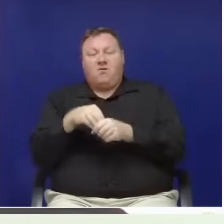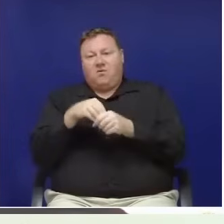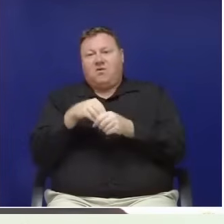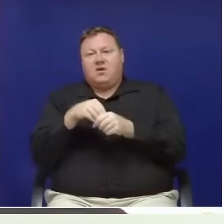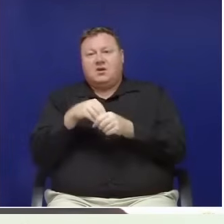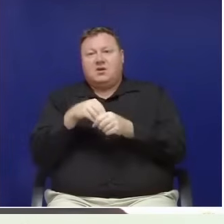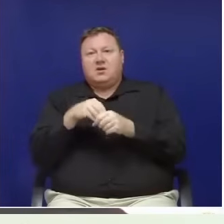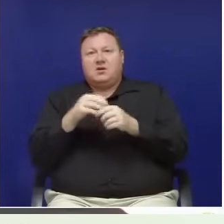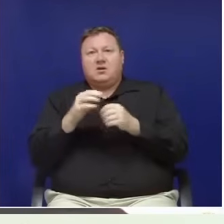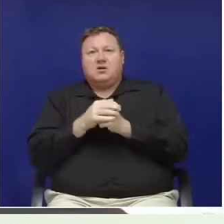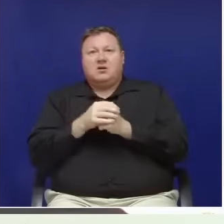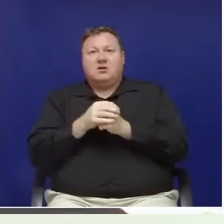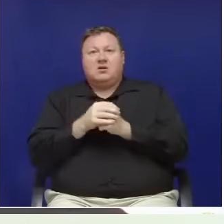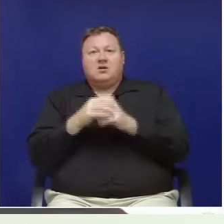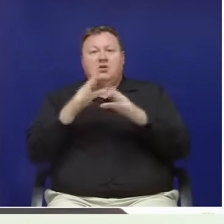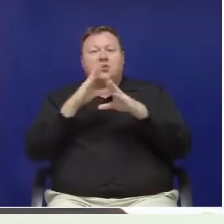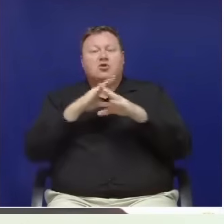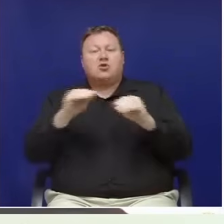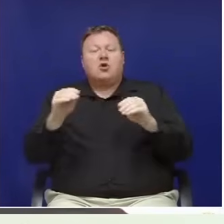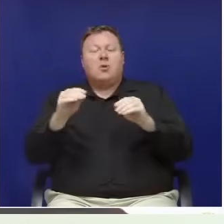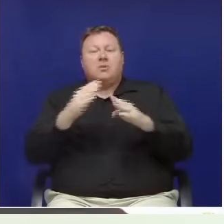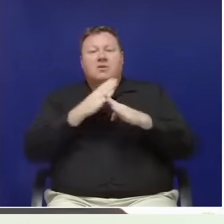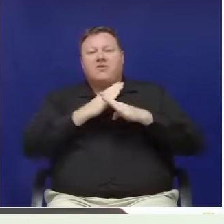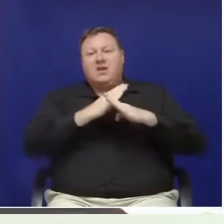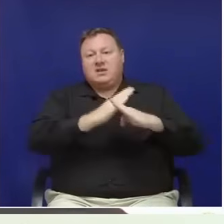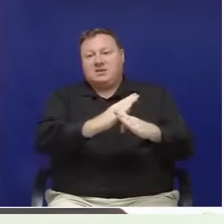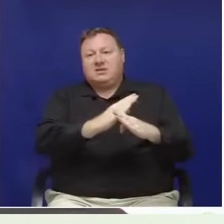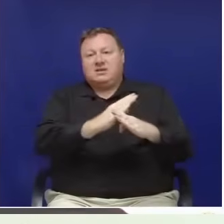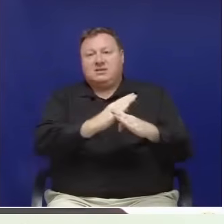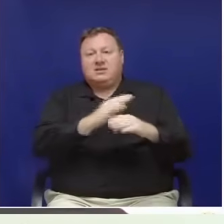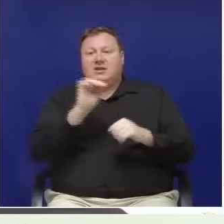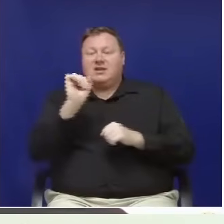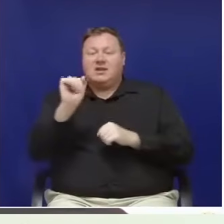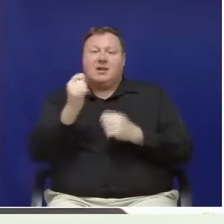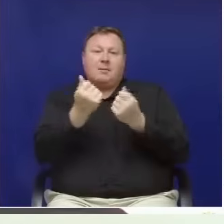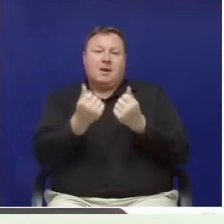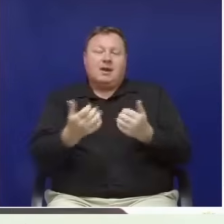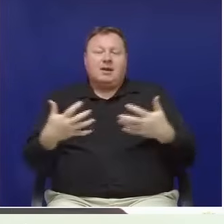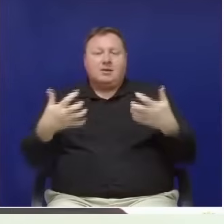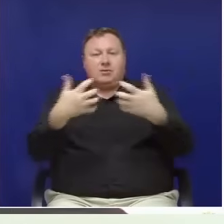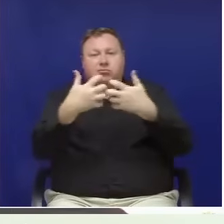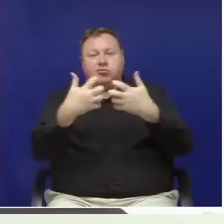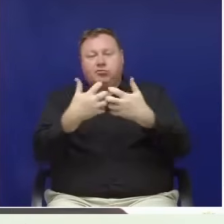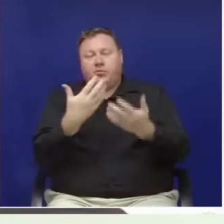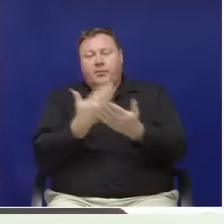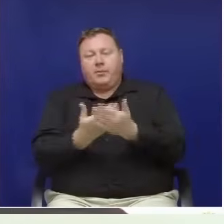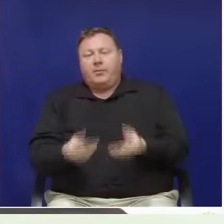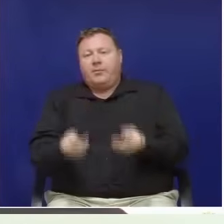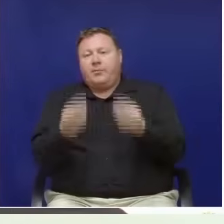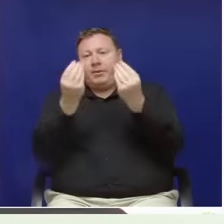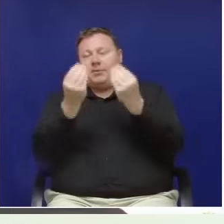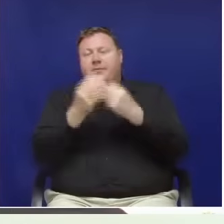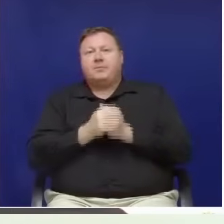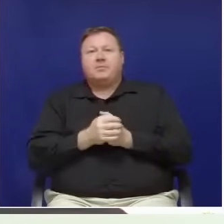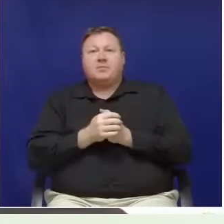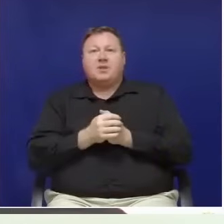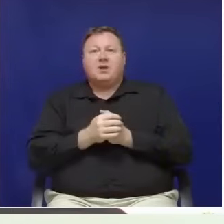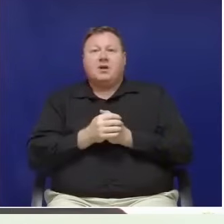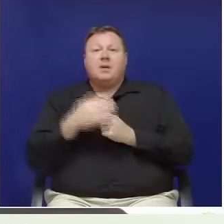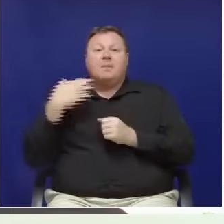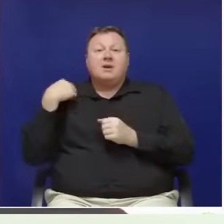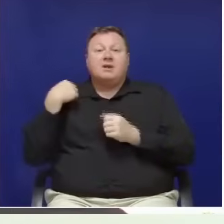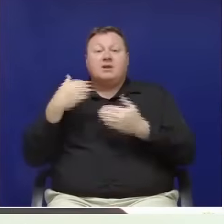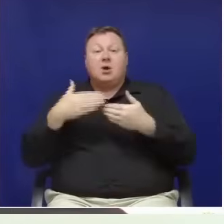from meeting even the minimum national security compliance standards. Would the Minister be open to establishing